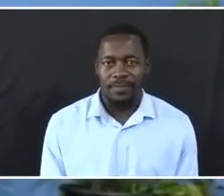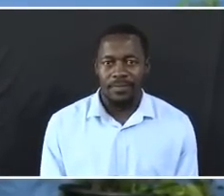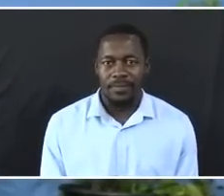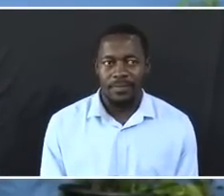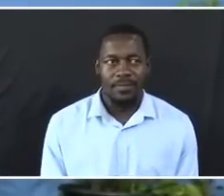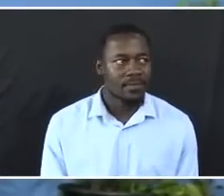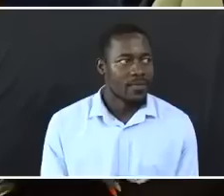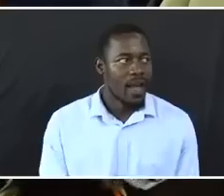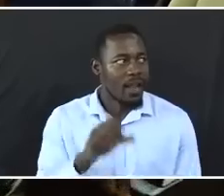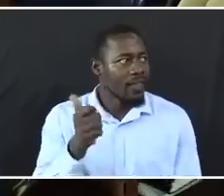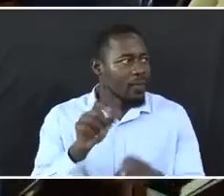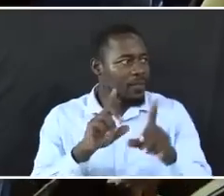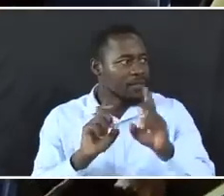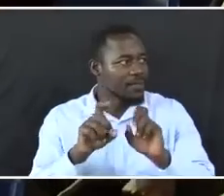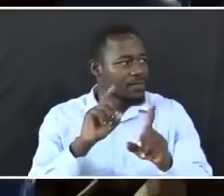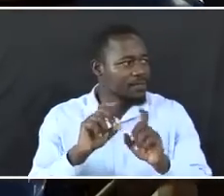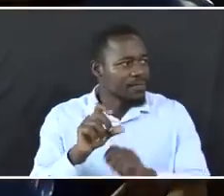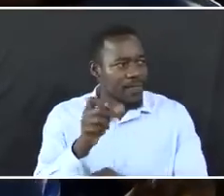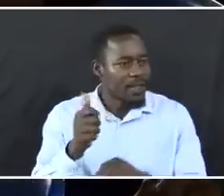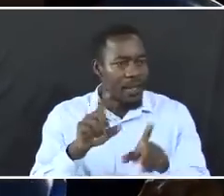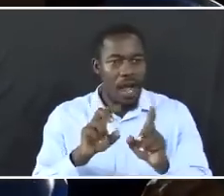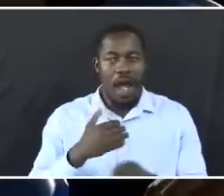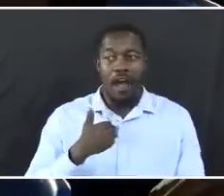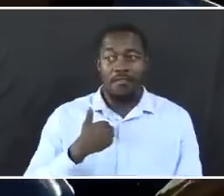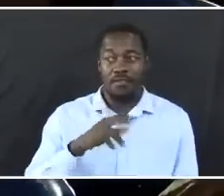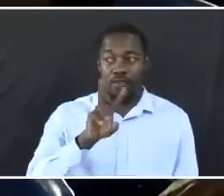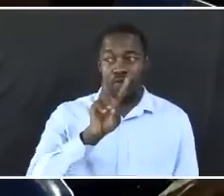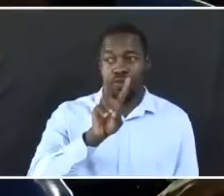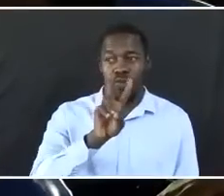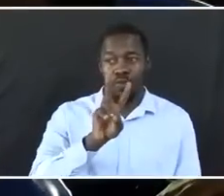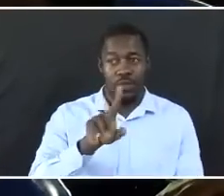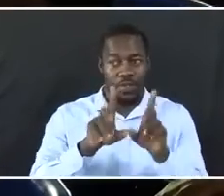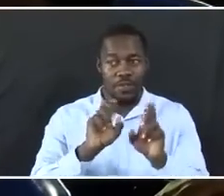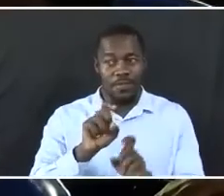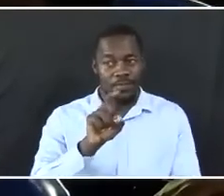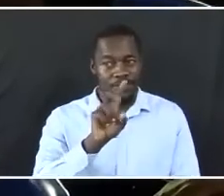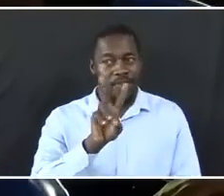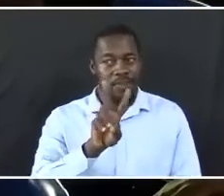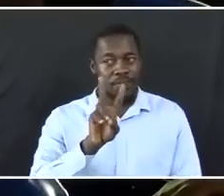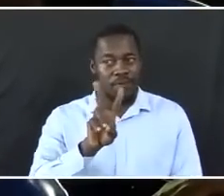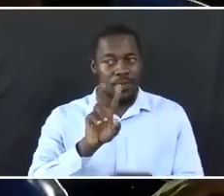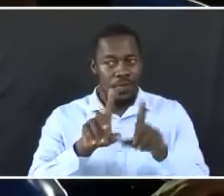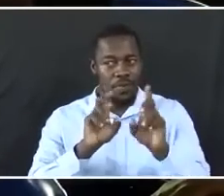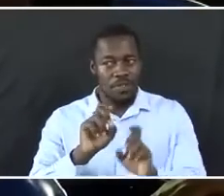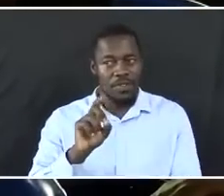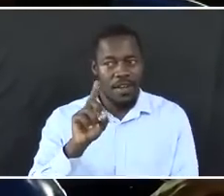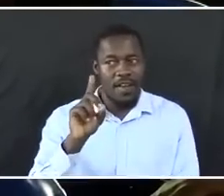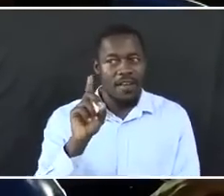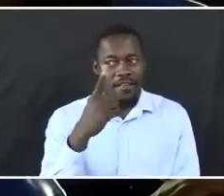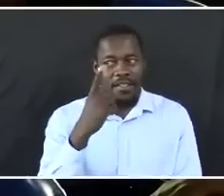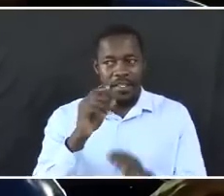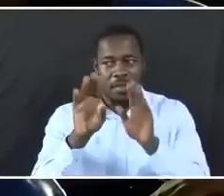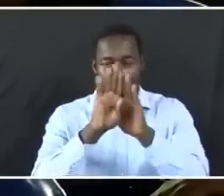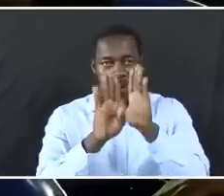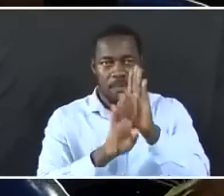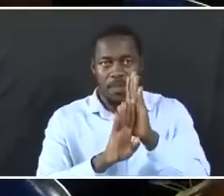Hi, thank you. So I do have two questions. The first one, in reference to the Bible stories,